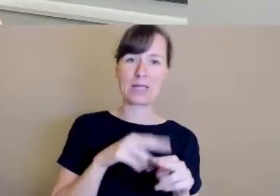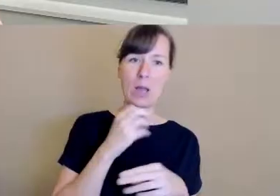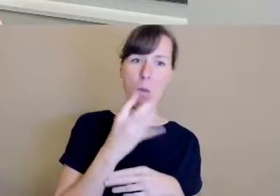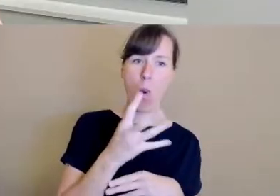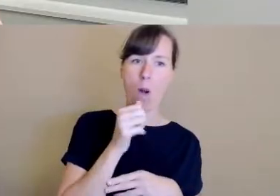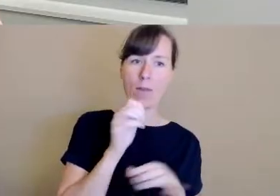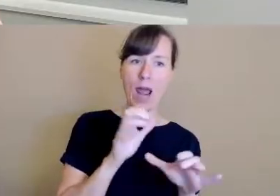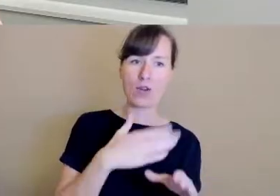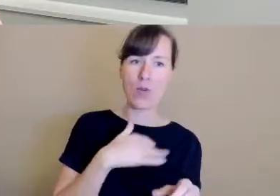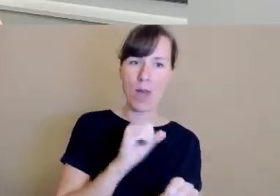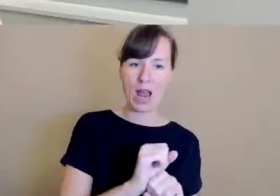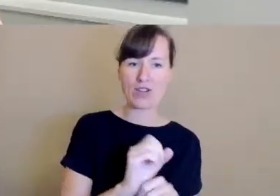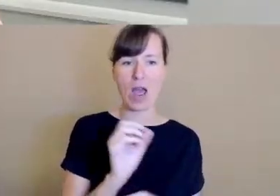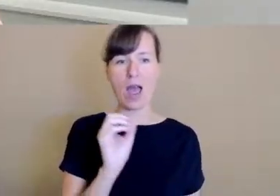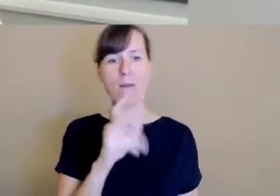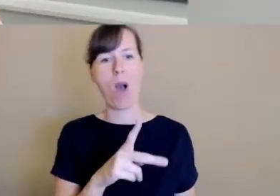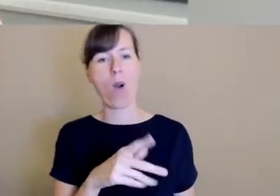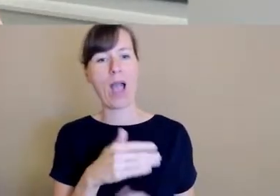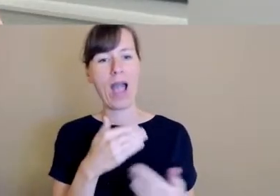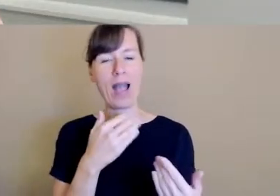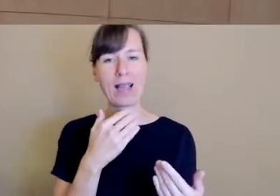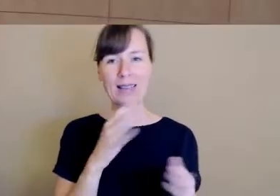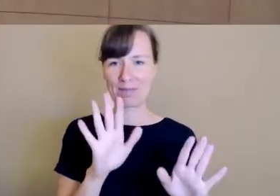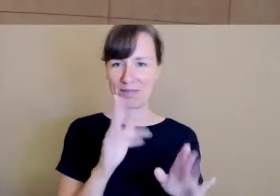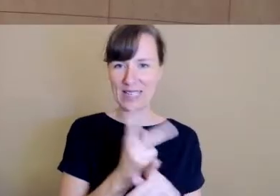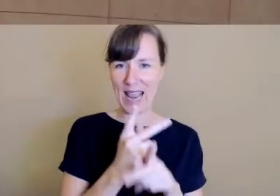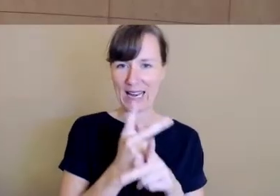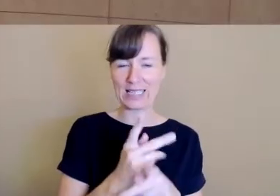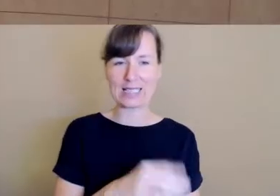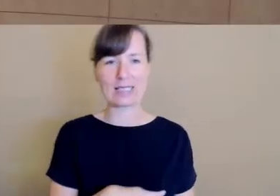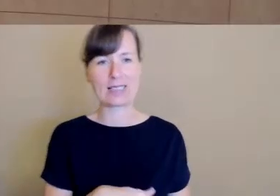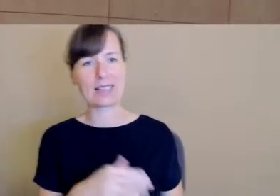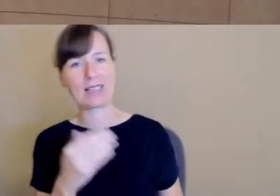Okay, take it easy. Thank you.